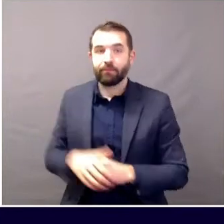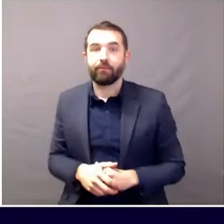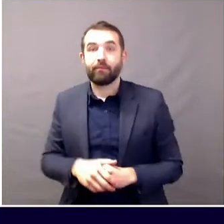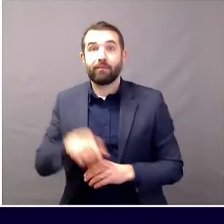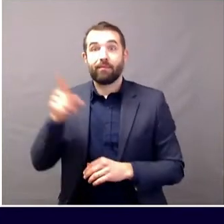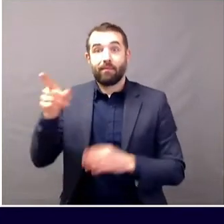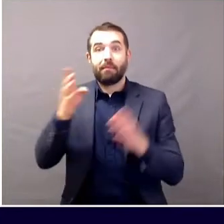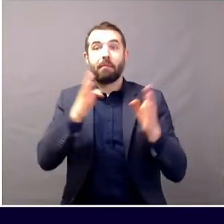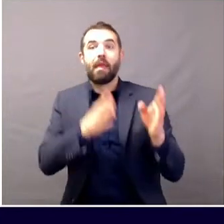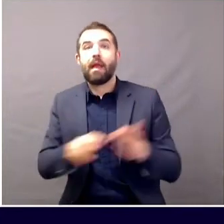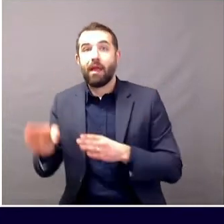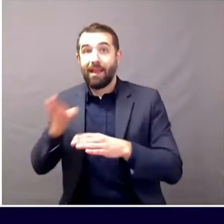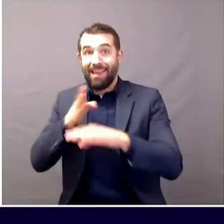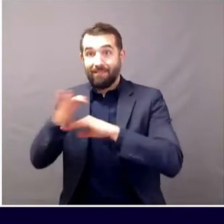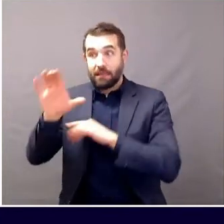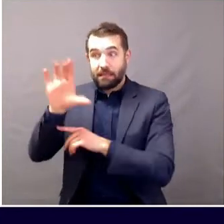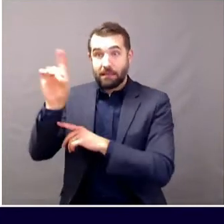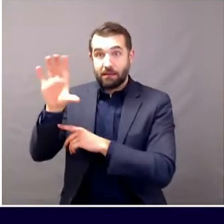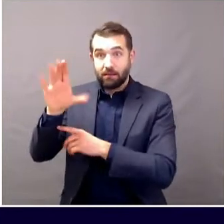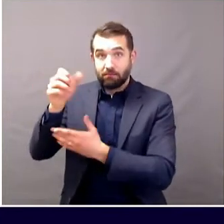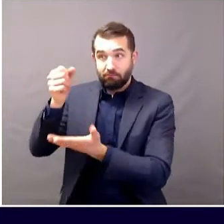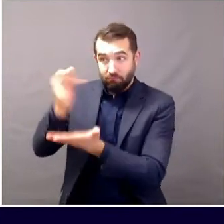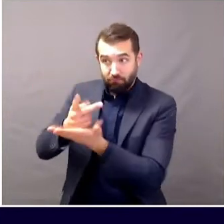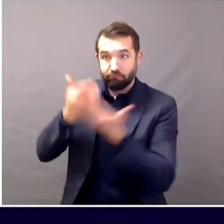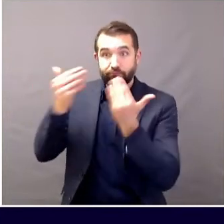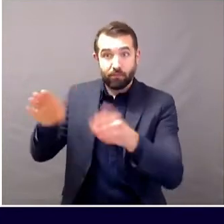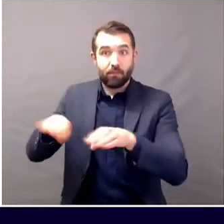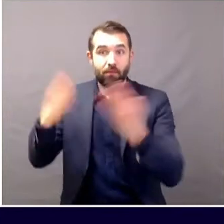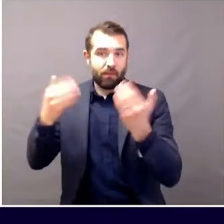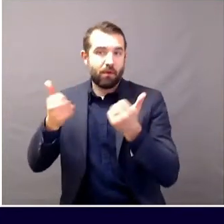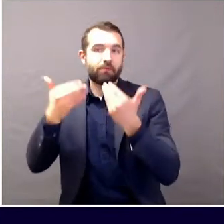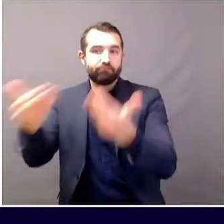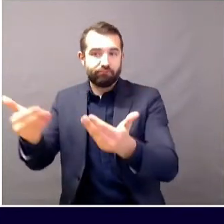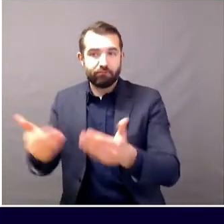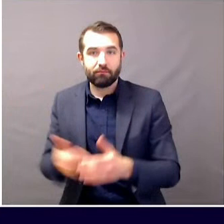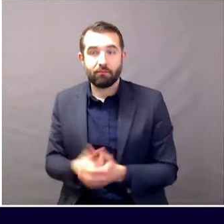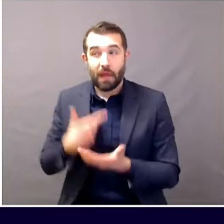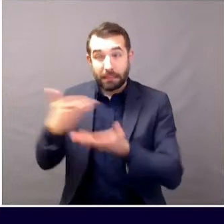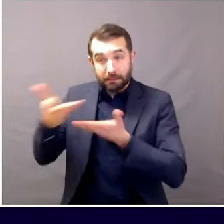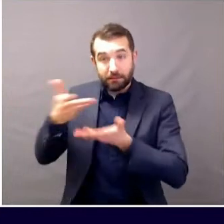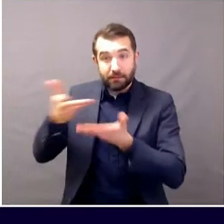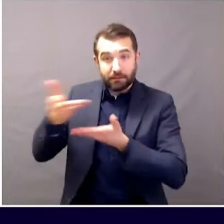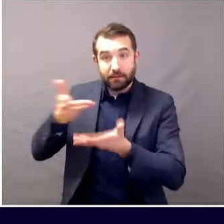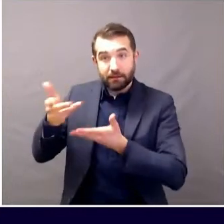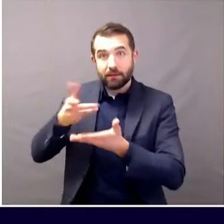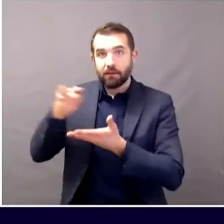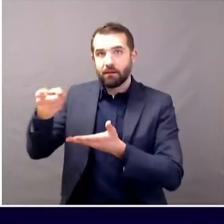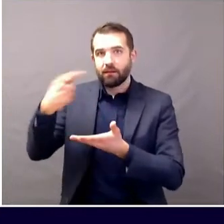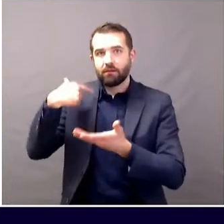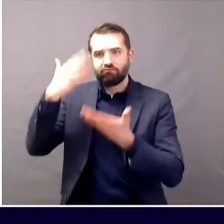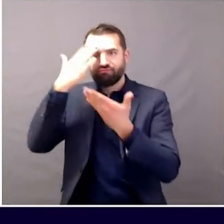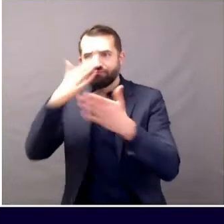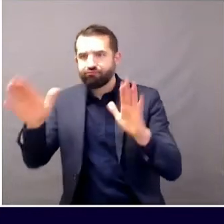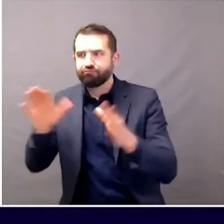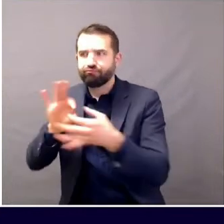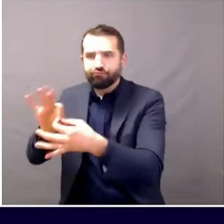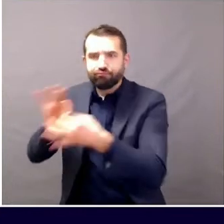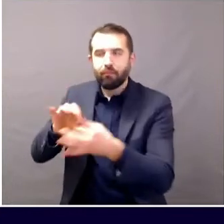CDC. We have worked closely with them to ensure that they are doing everything they need to keep their facility safe.